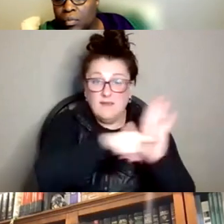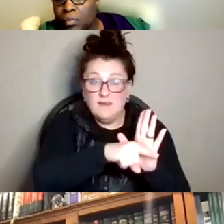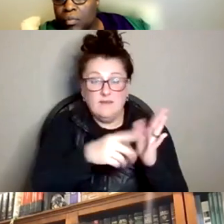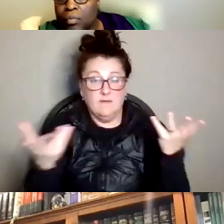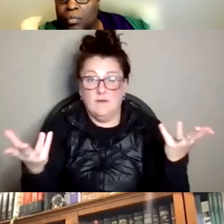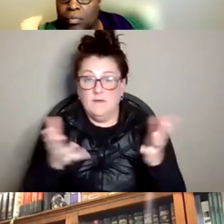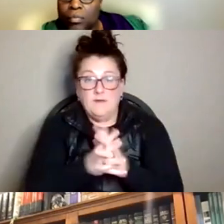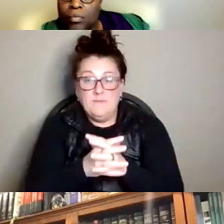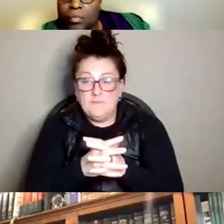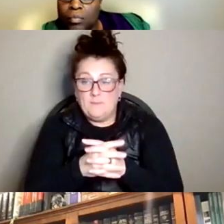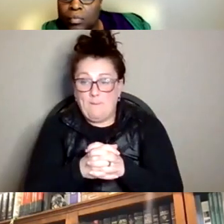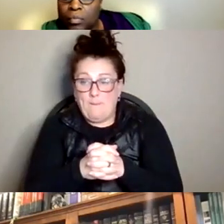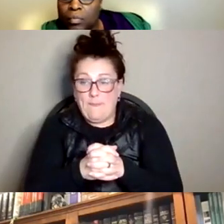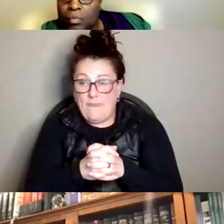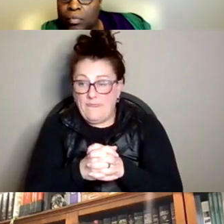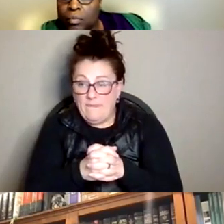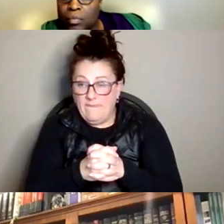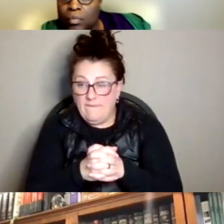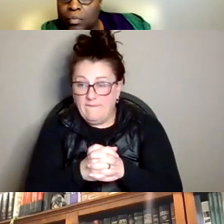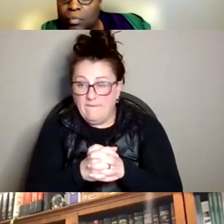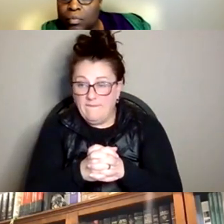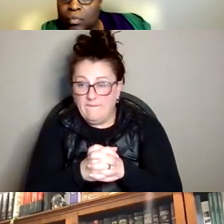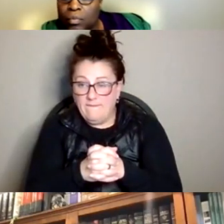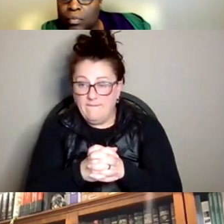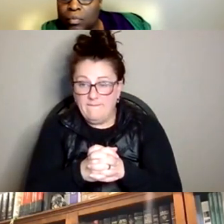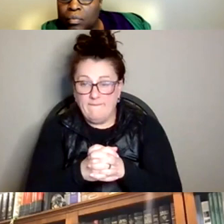to write in cursive.